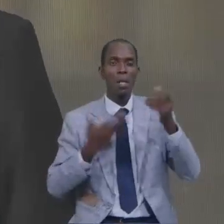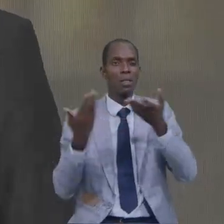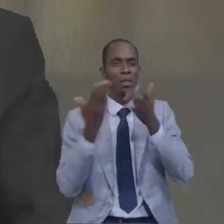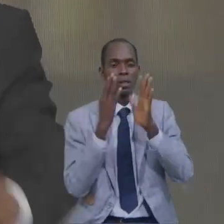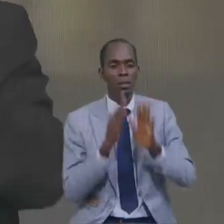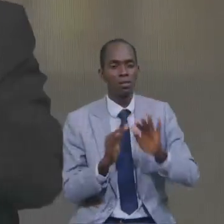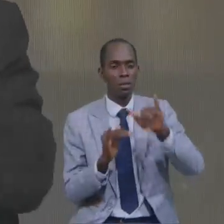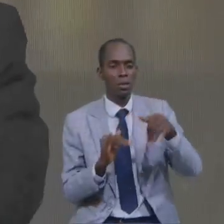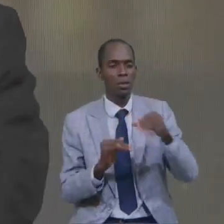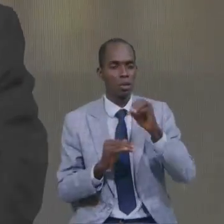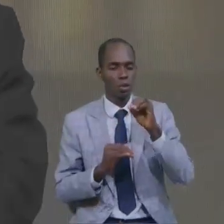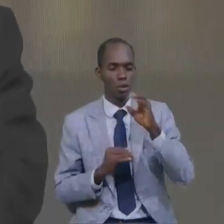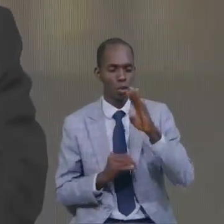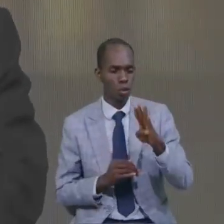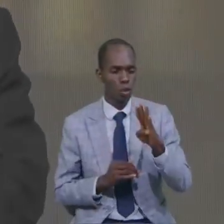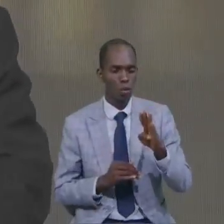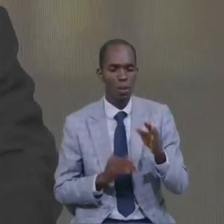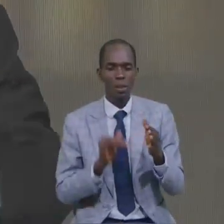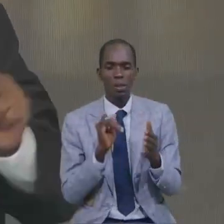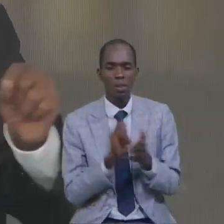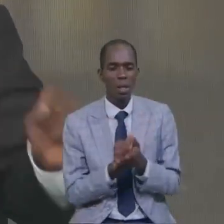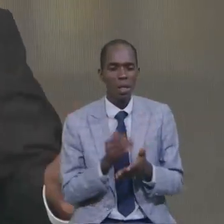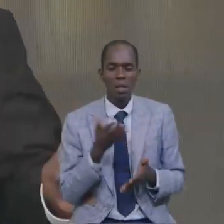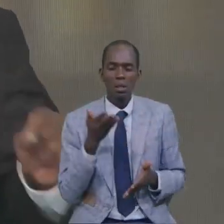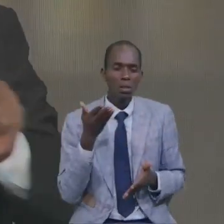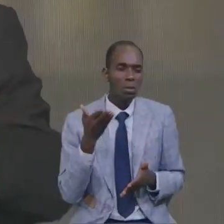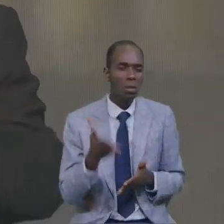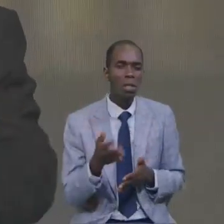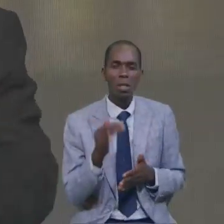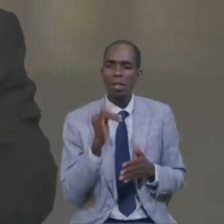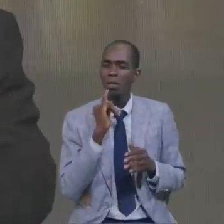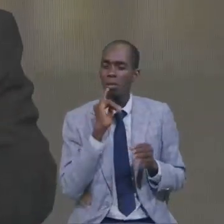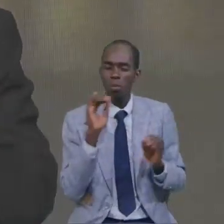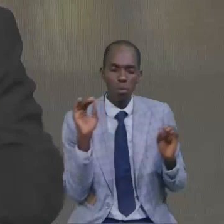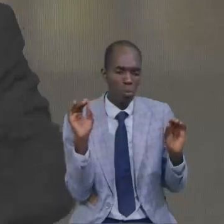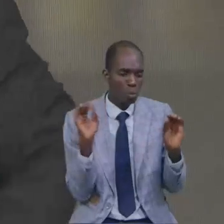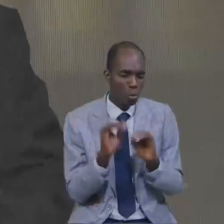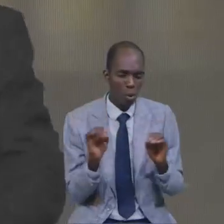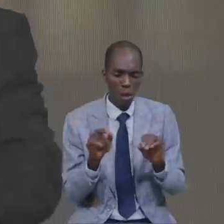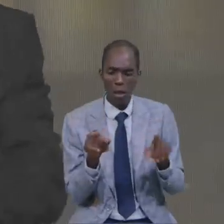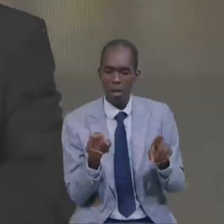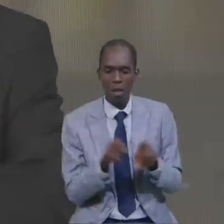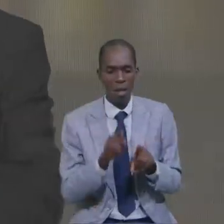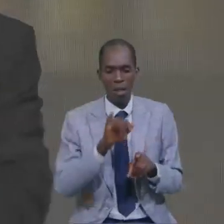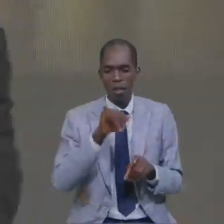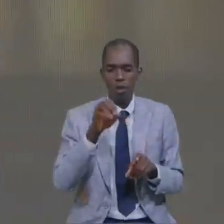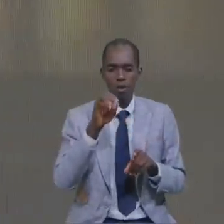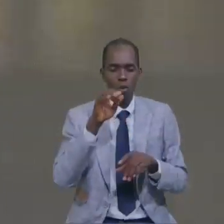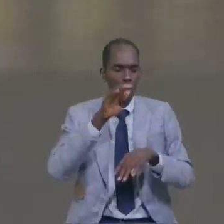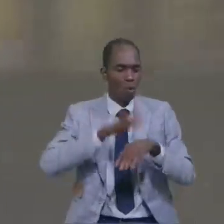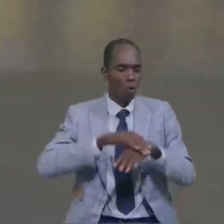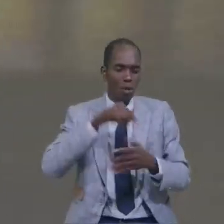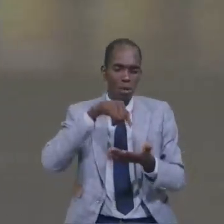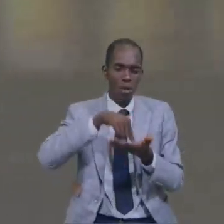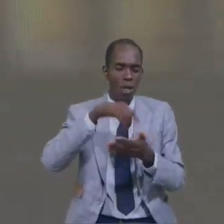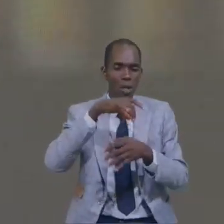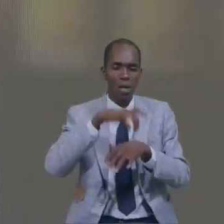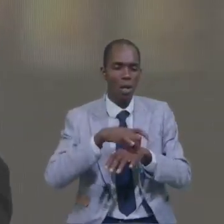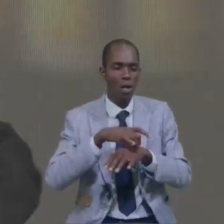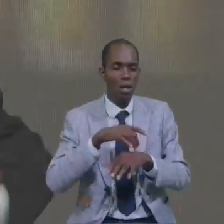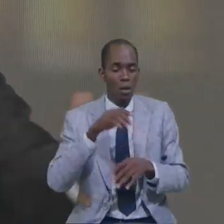earth, a perfect and an upright man, one that feareth